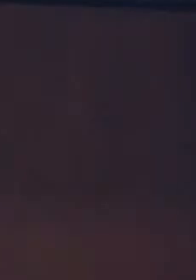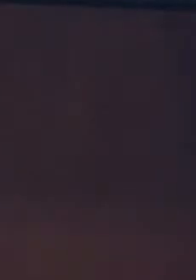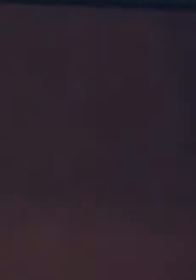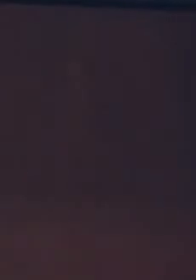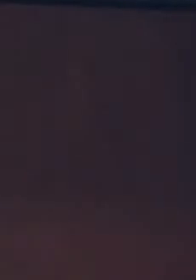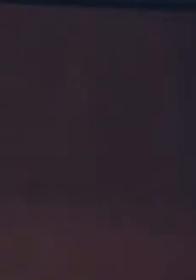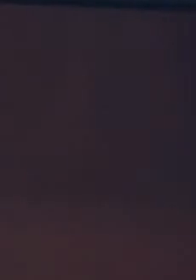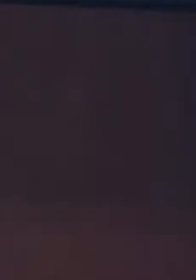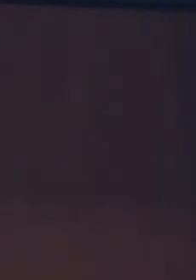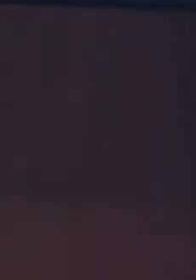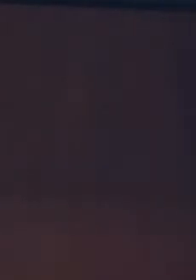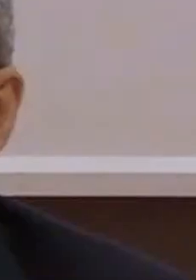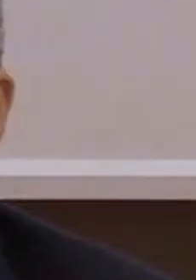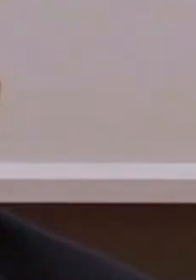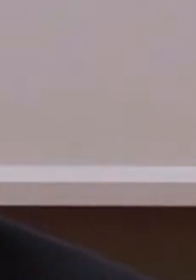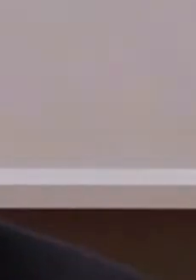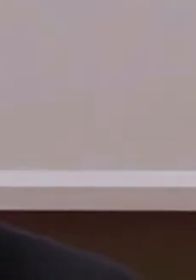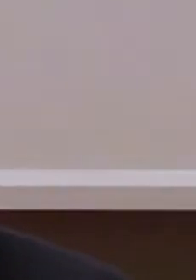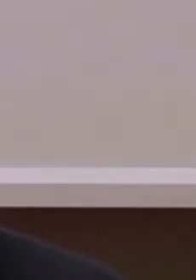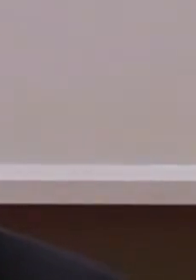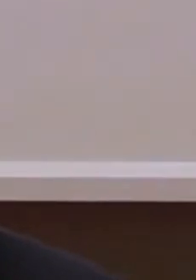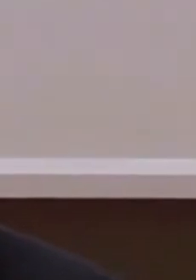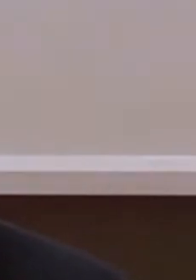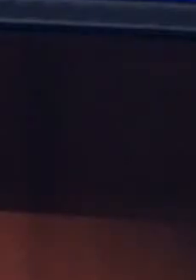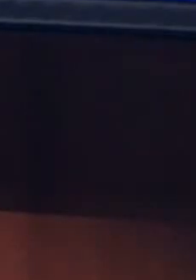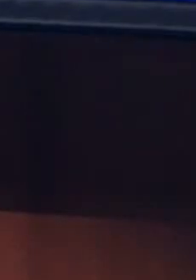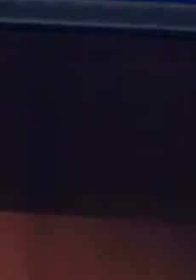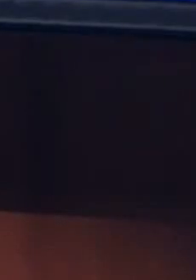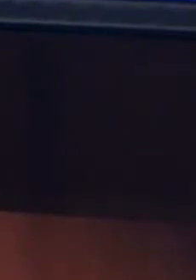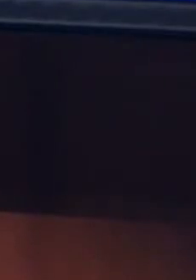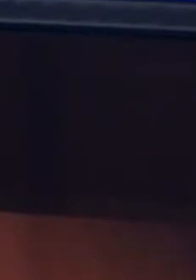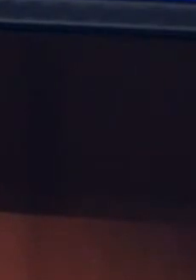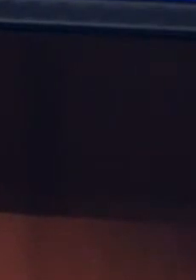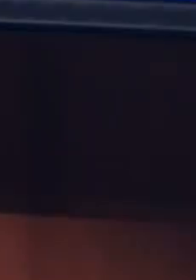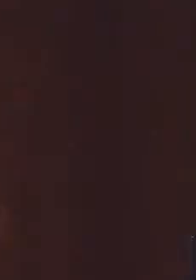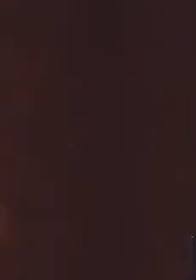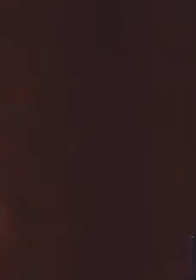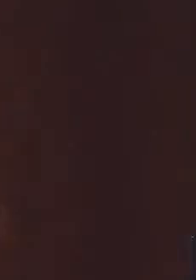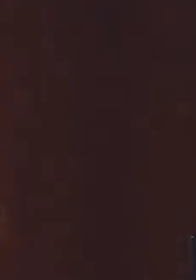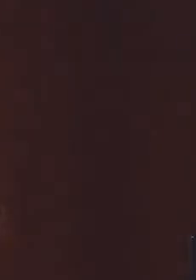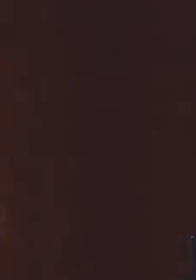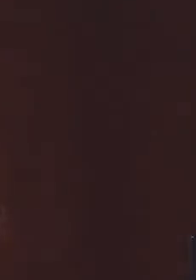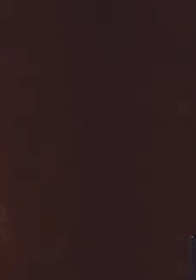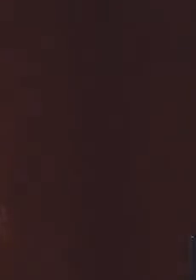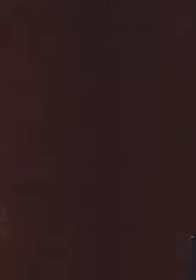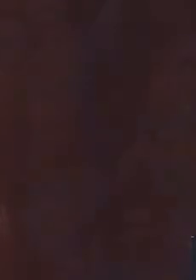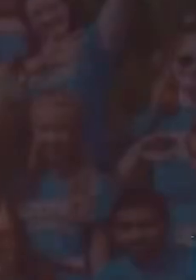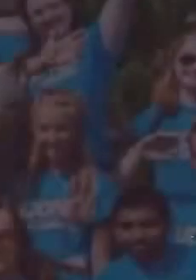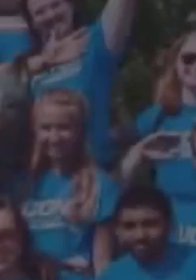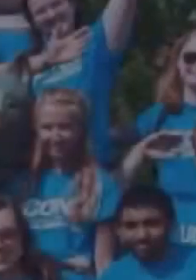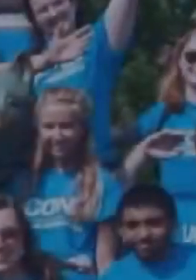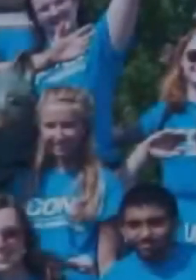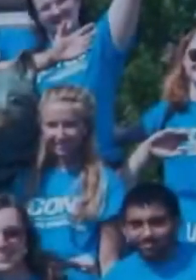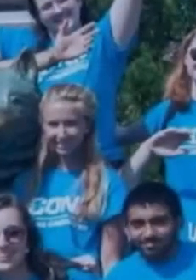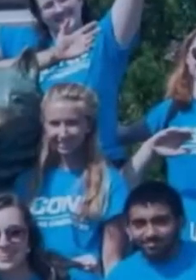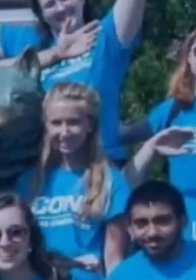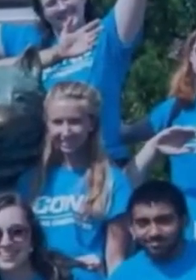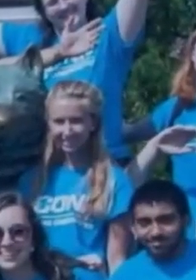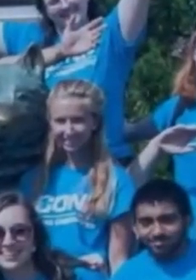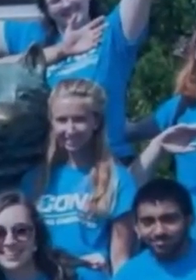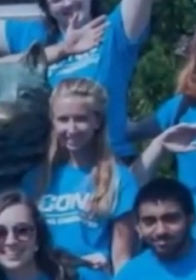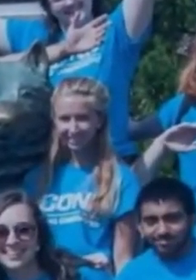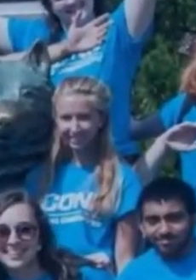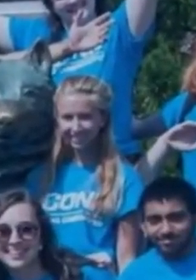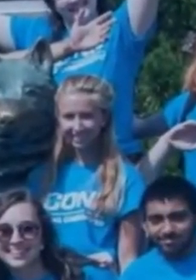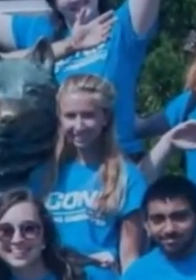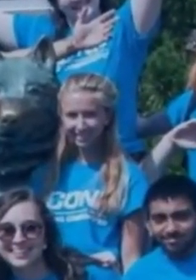members, each appointed with departments in the humanities, social sciences, education, social work, law, and more. In